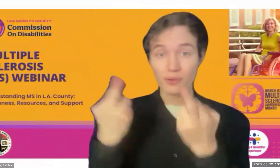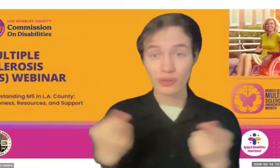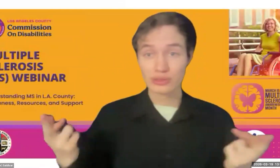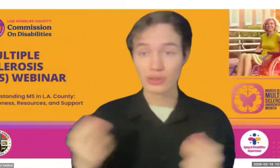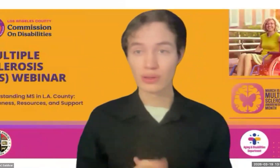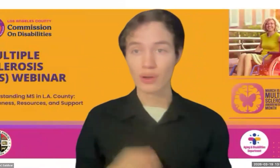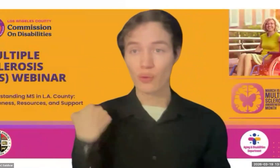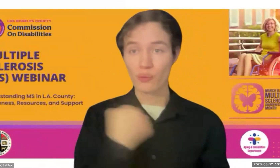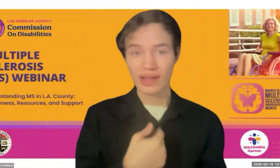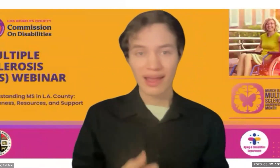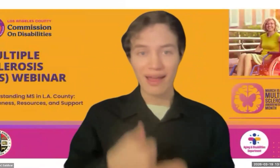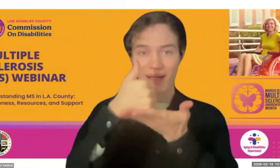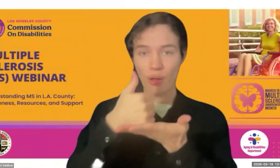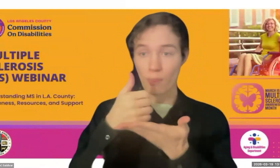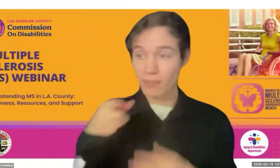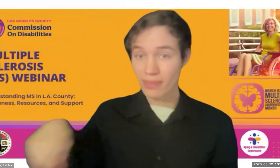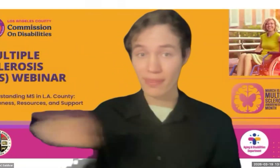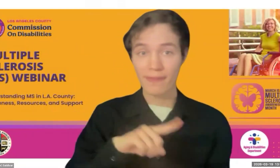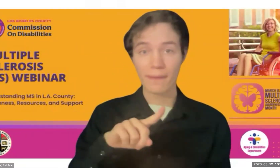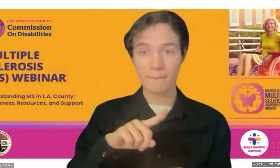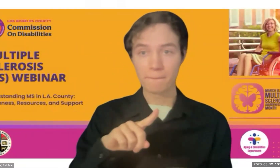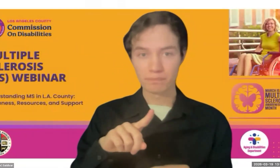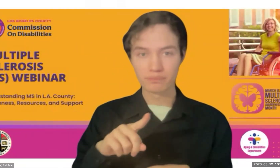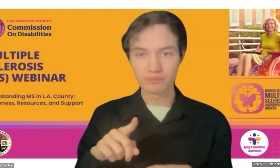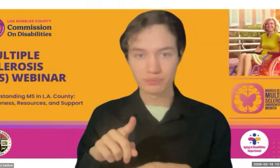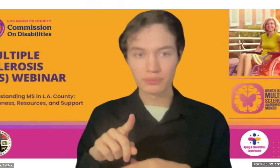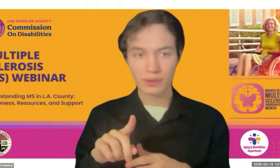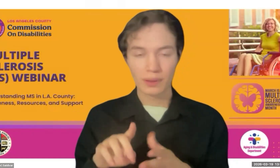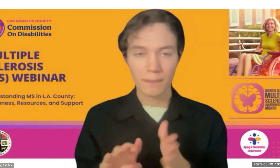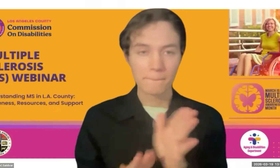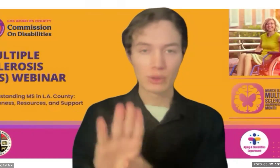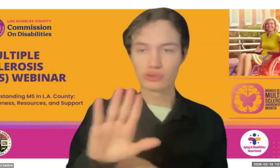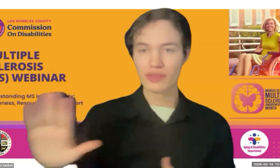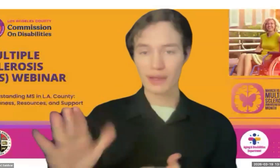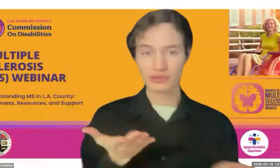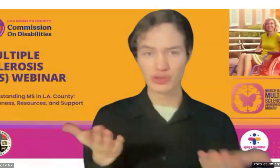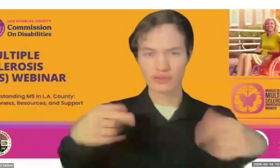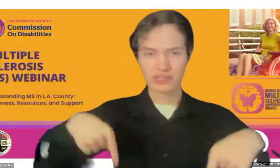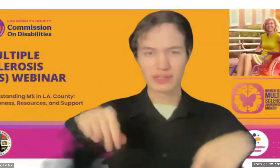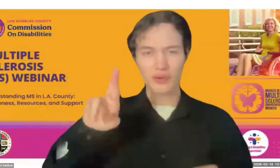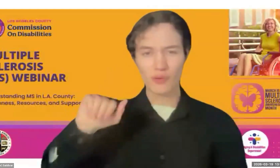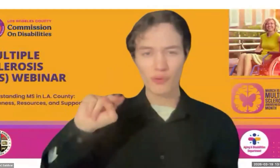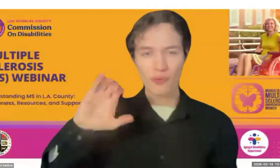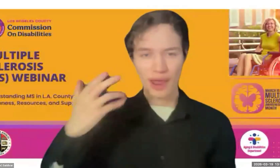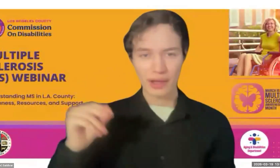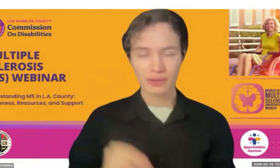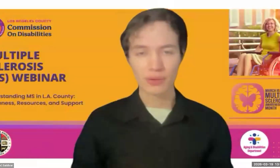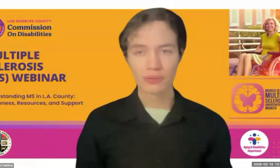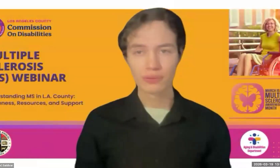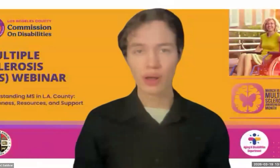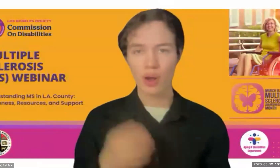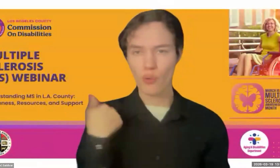them to optimize their services here at Rancho. We help them to normalize their